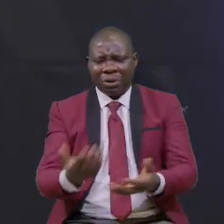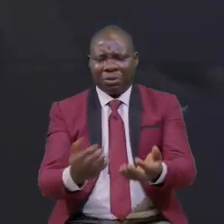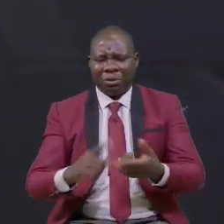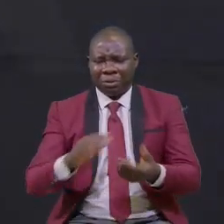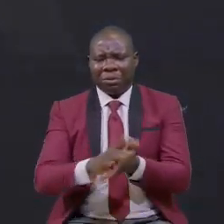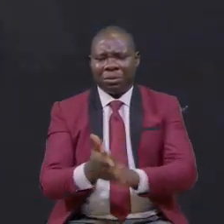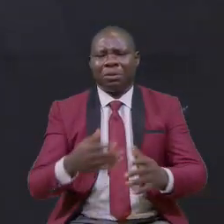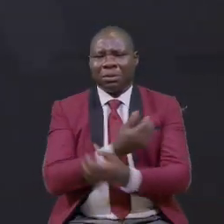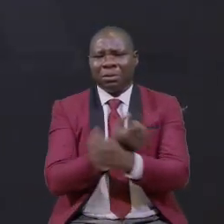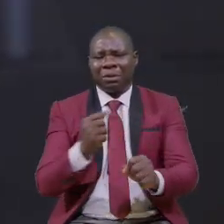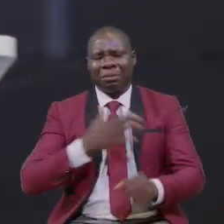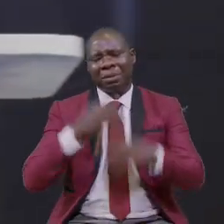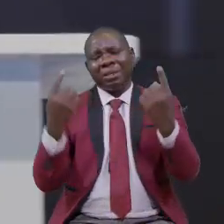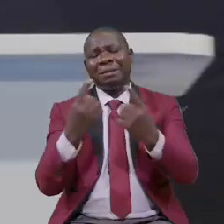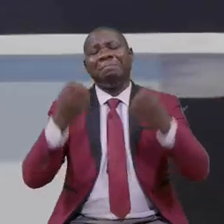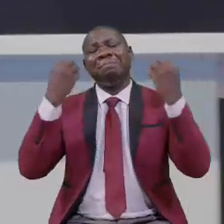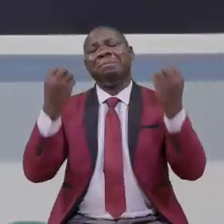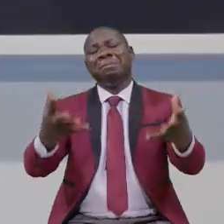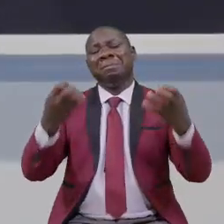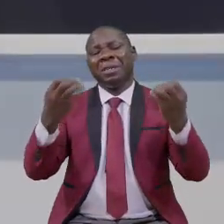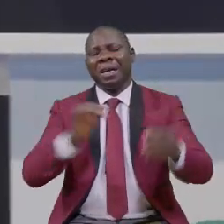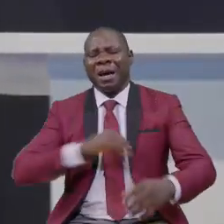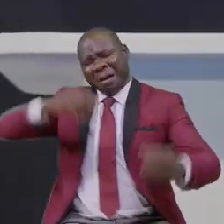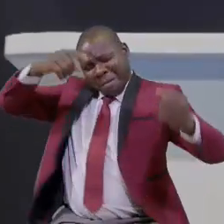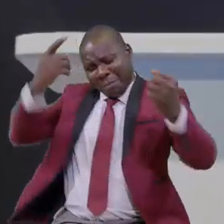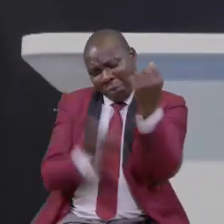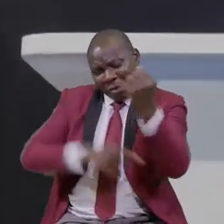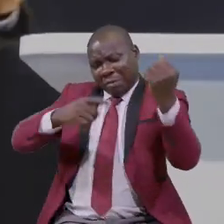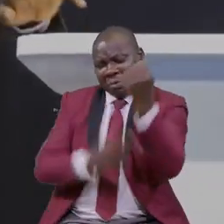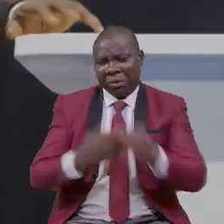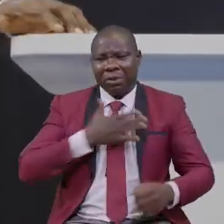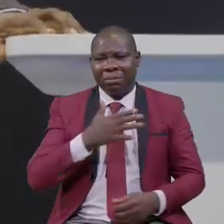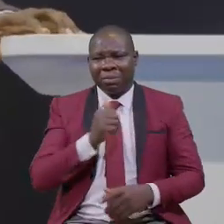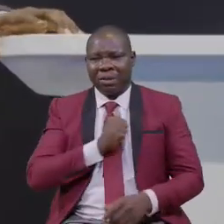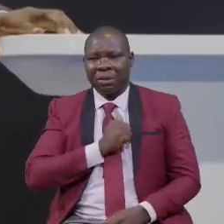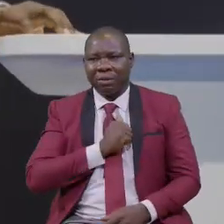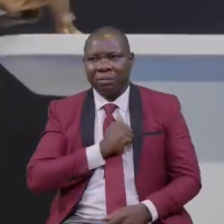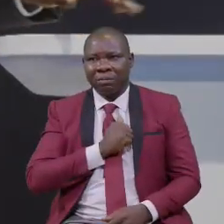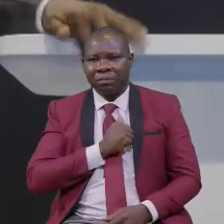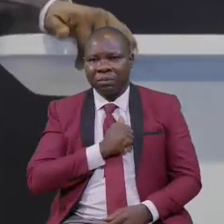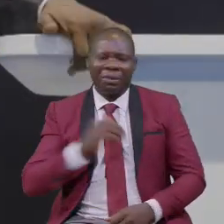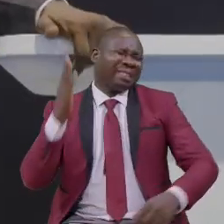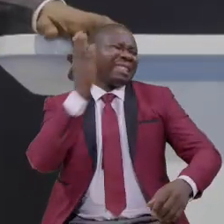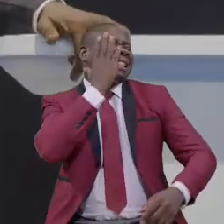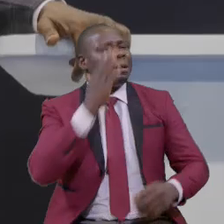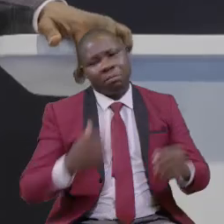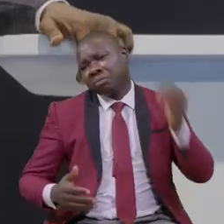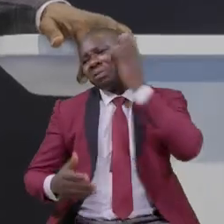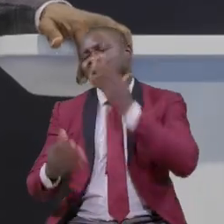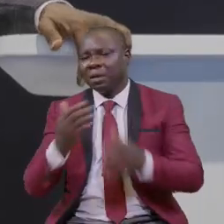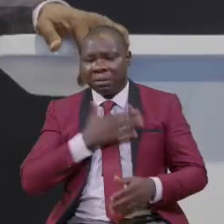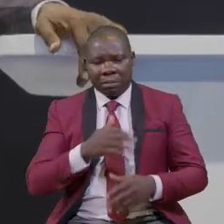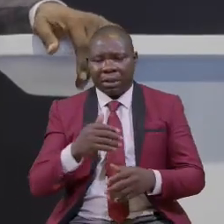I starve myself. I punish myself. Well, two people cannot bear the